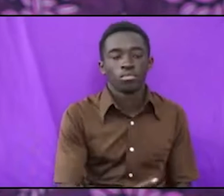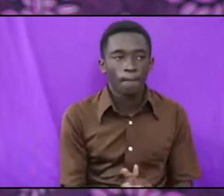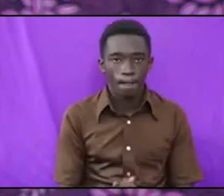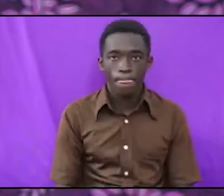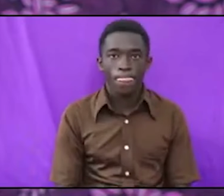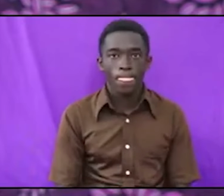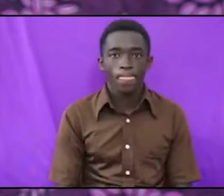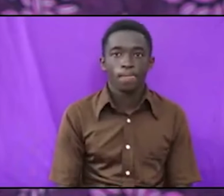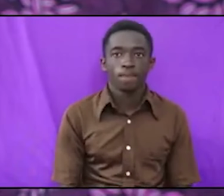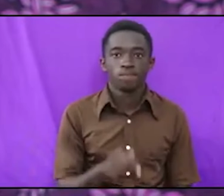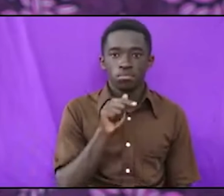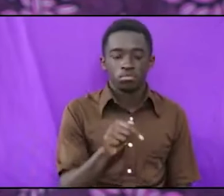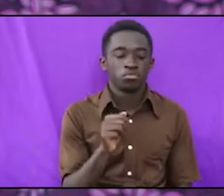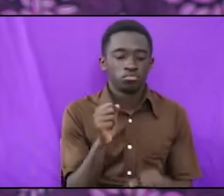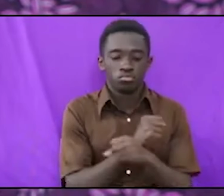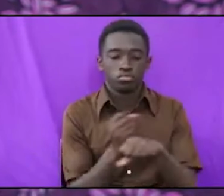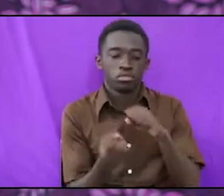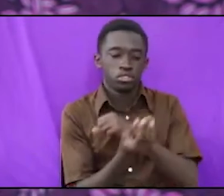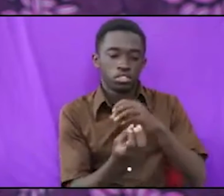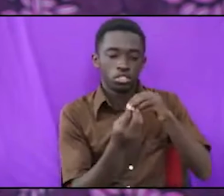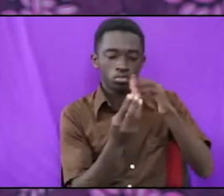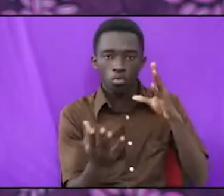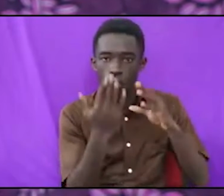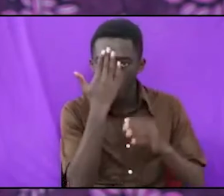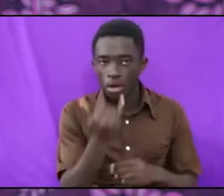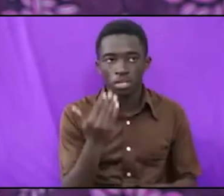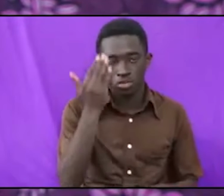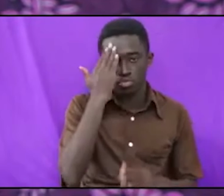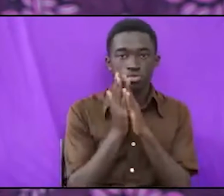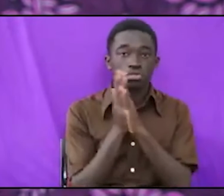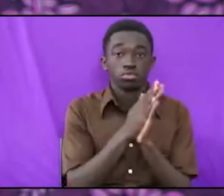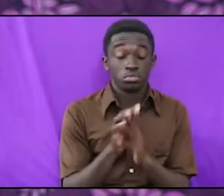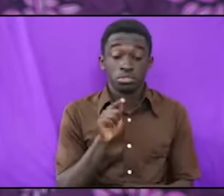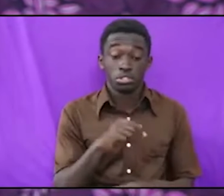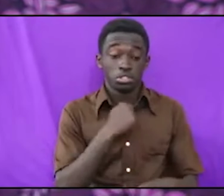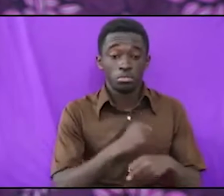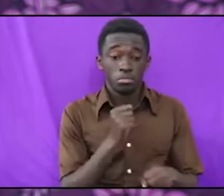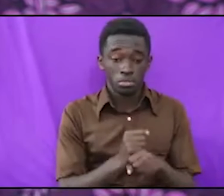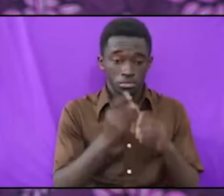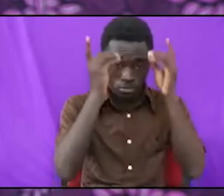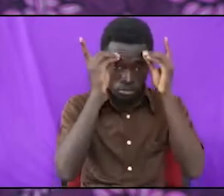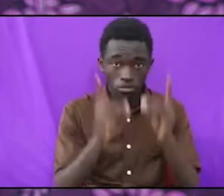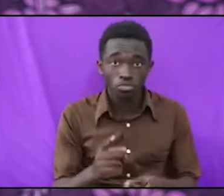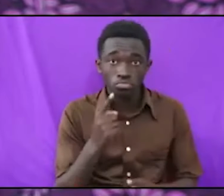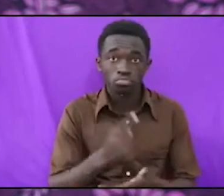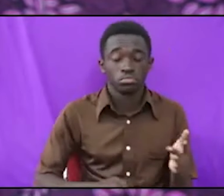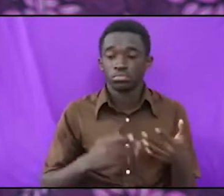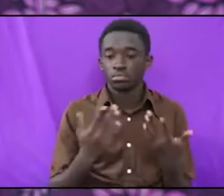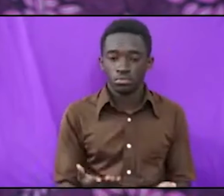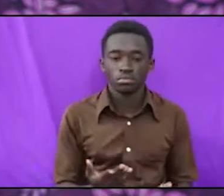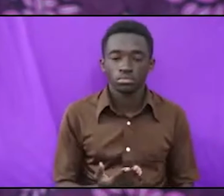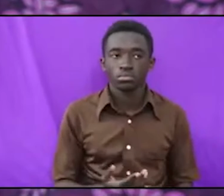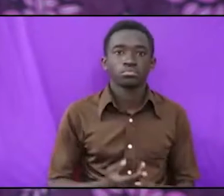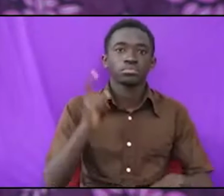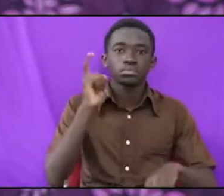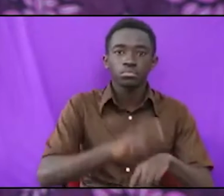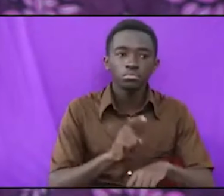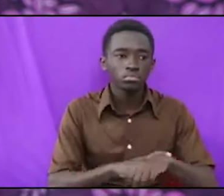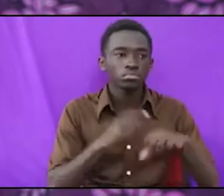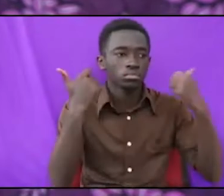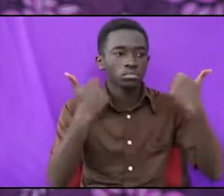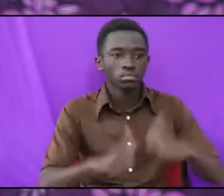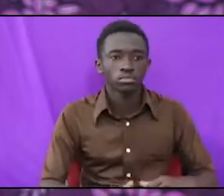that because you know the story. They make a resolution and say, come rain, come what, our